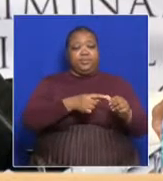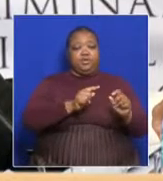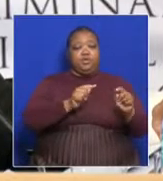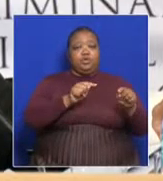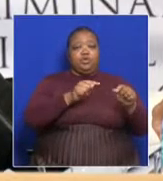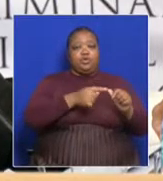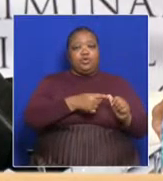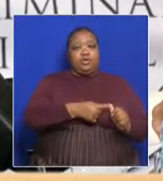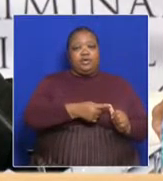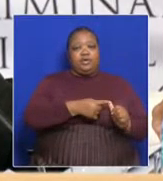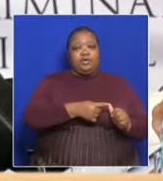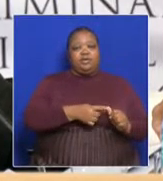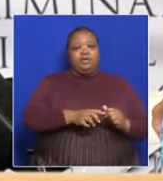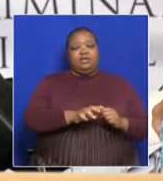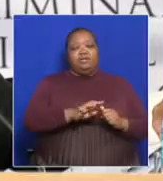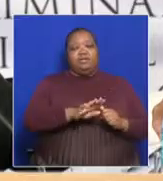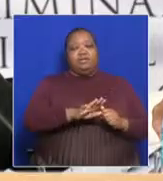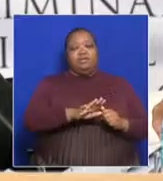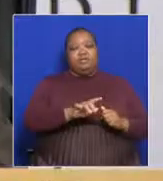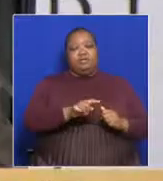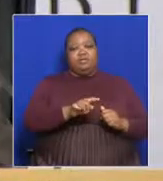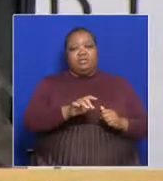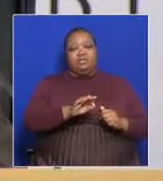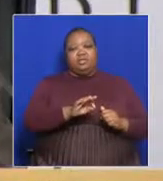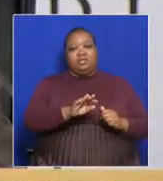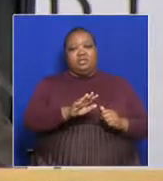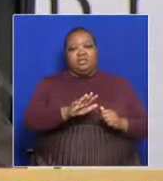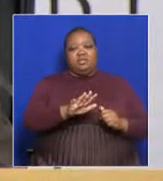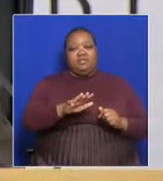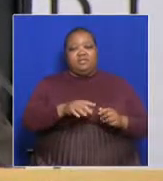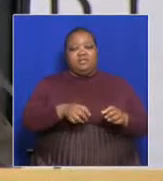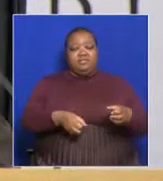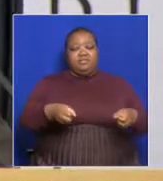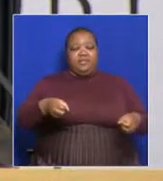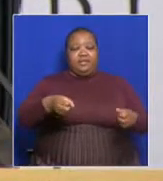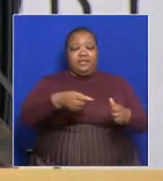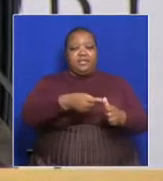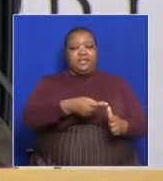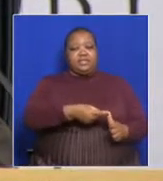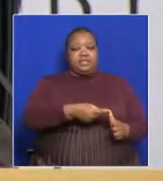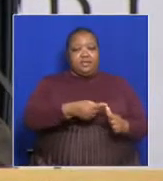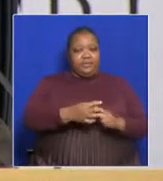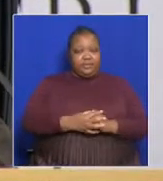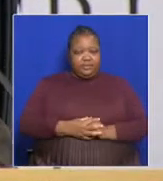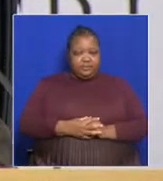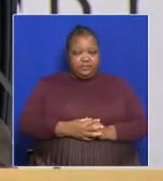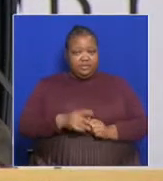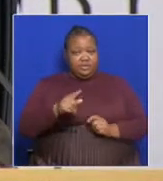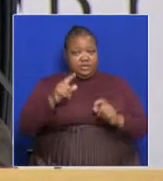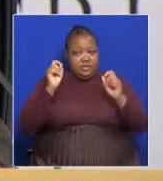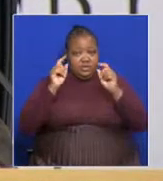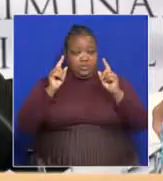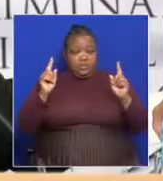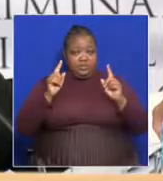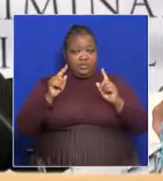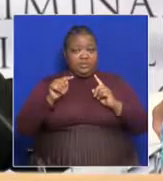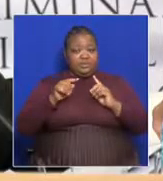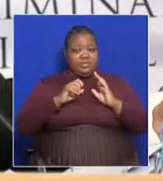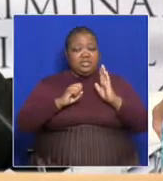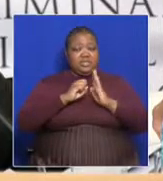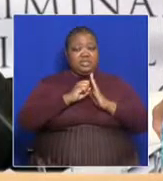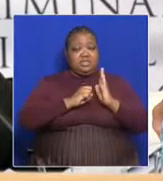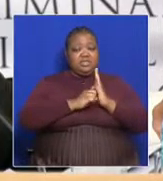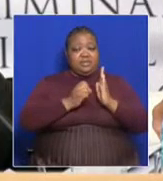5,395 bags, correct? Yes. Are you aware that in none of the statements,